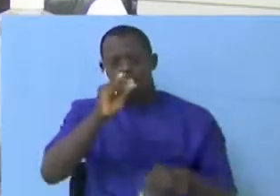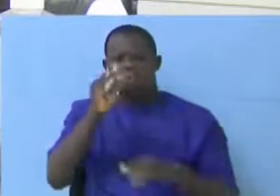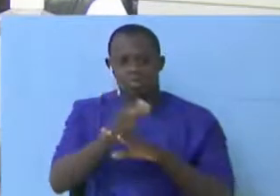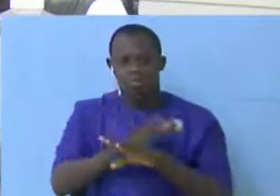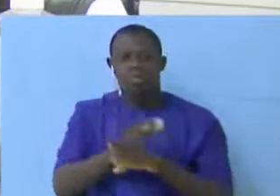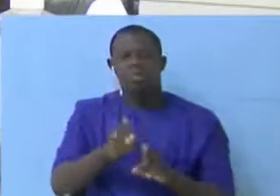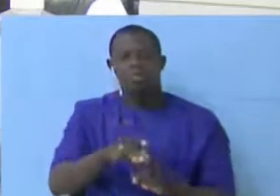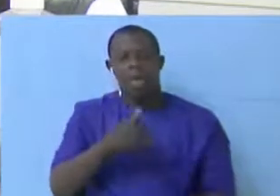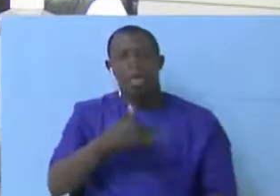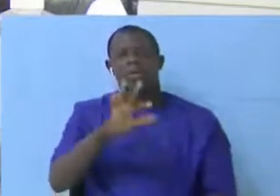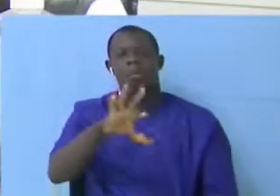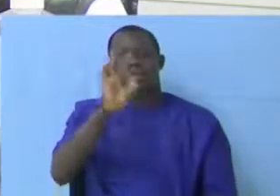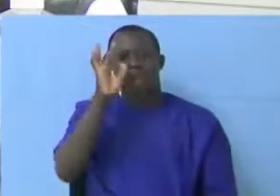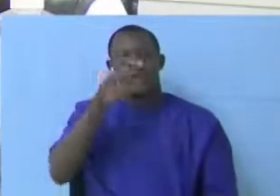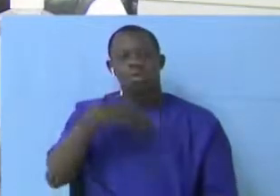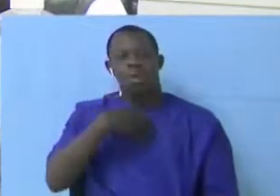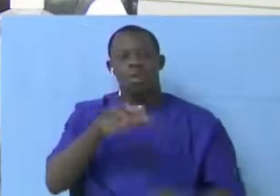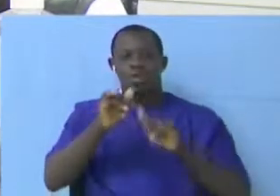I decided to stay.